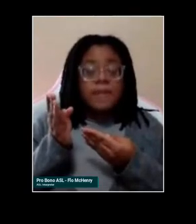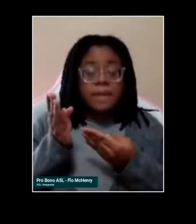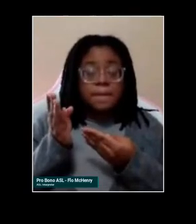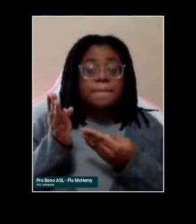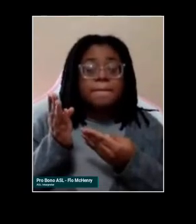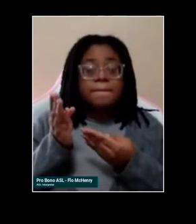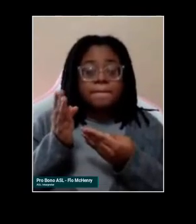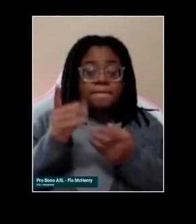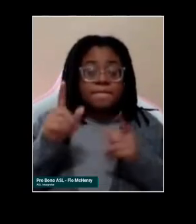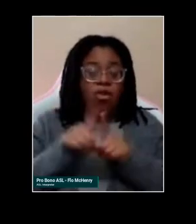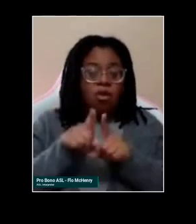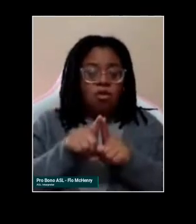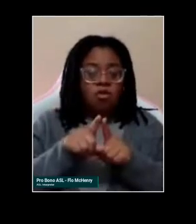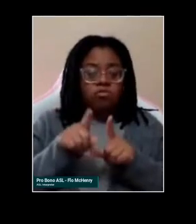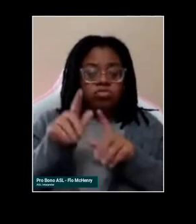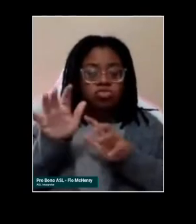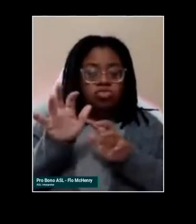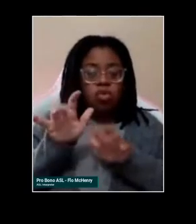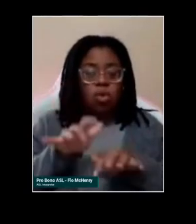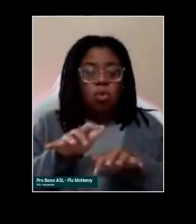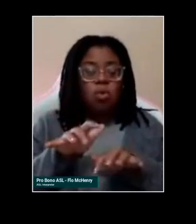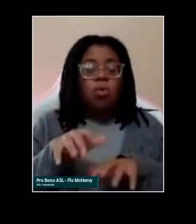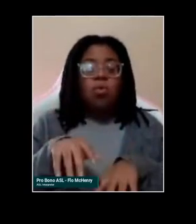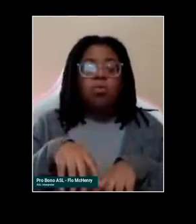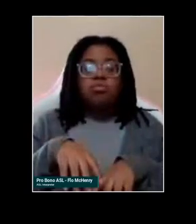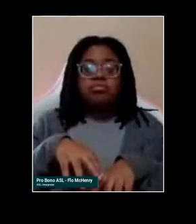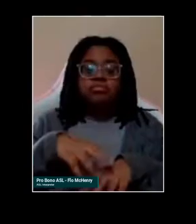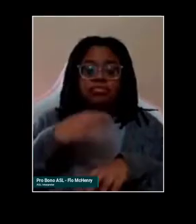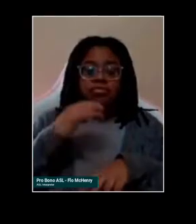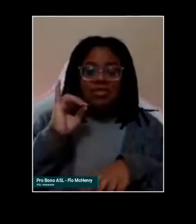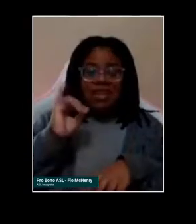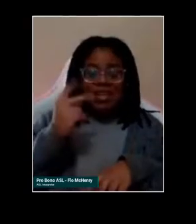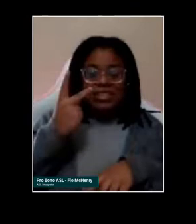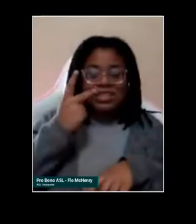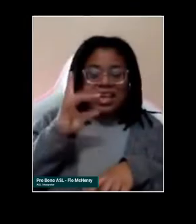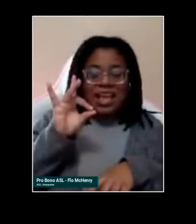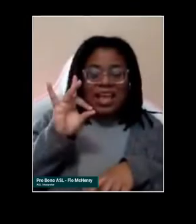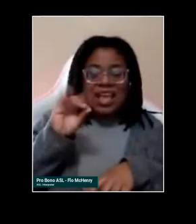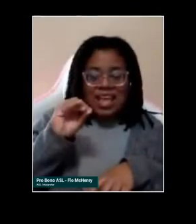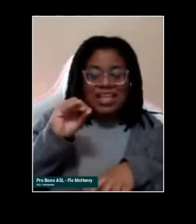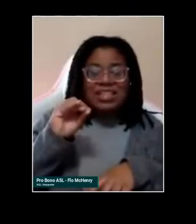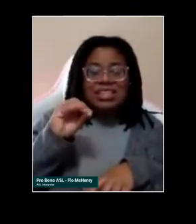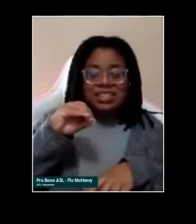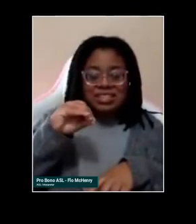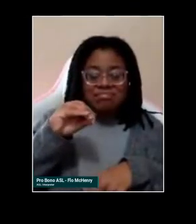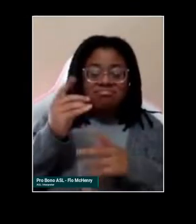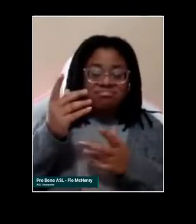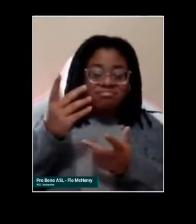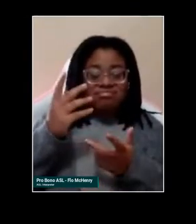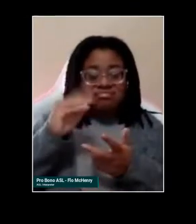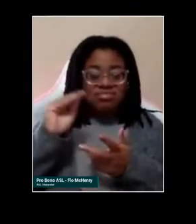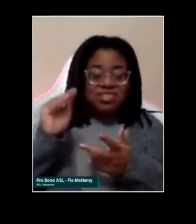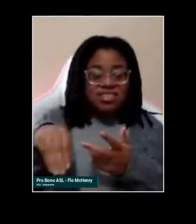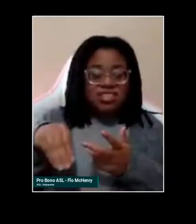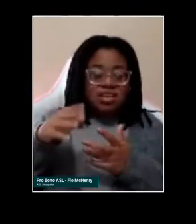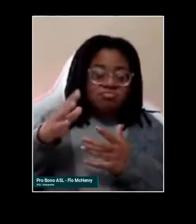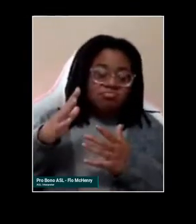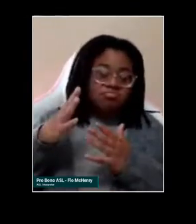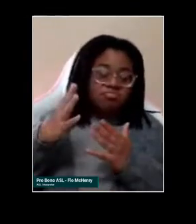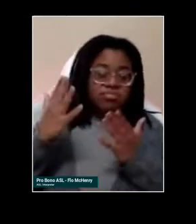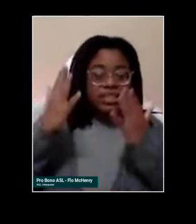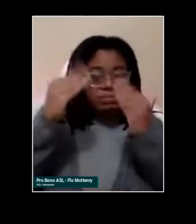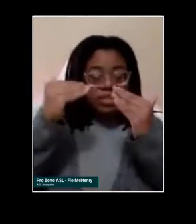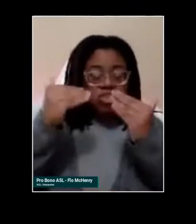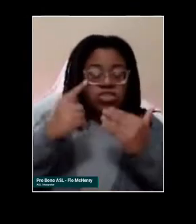with snow residence time in 2080, projected snow residence time in 2080 in kind of the